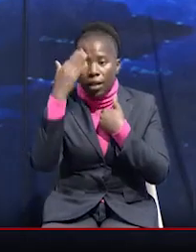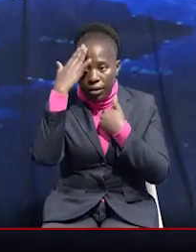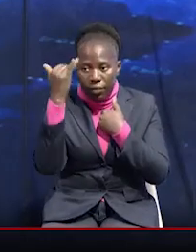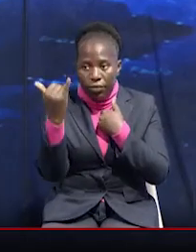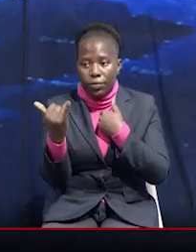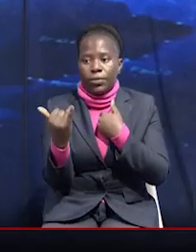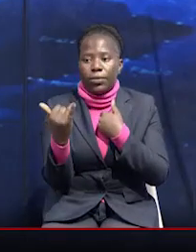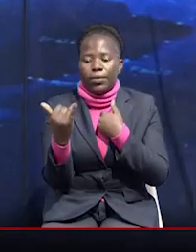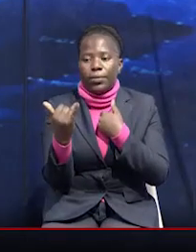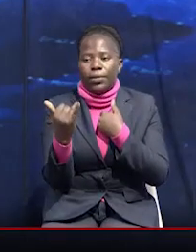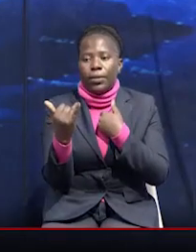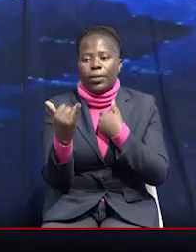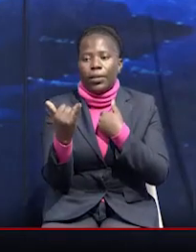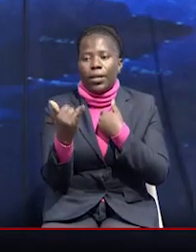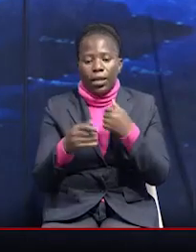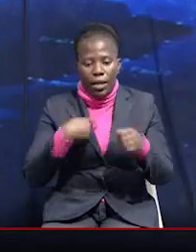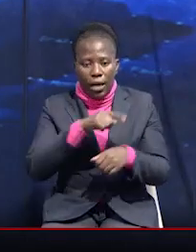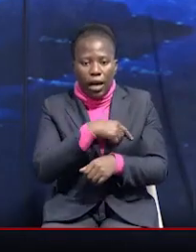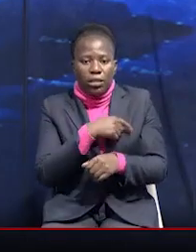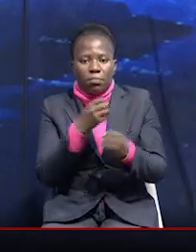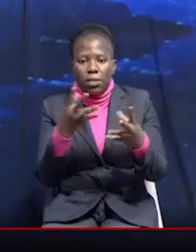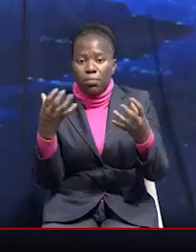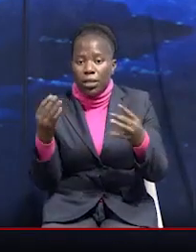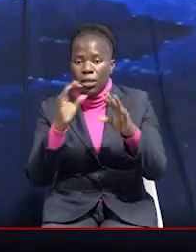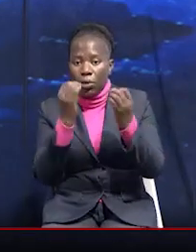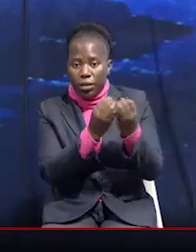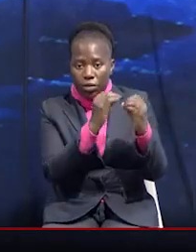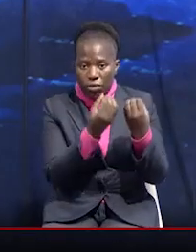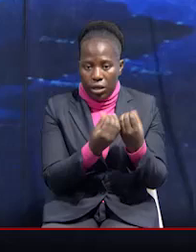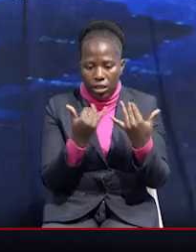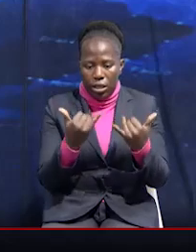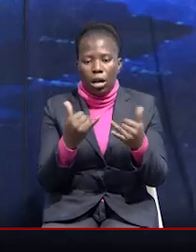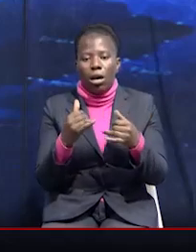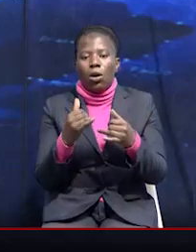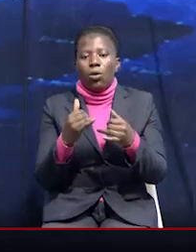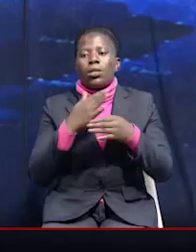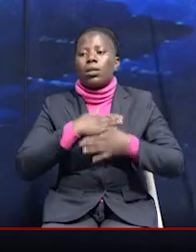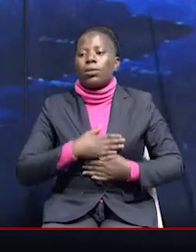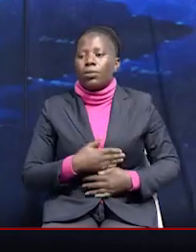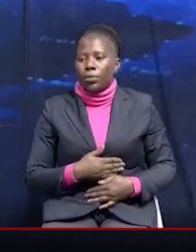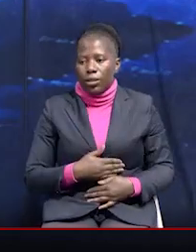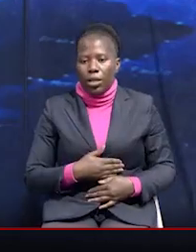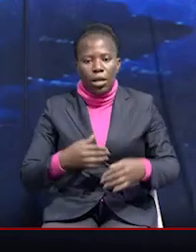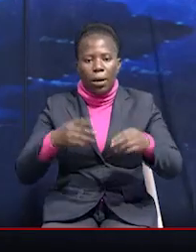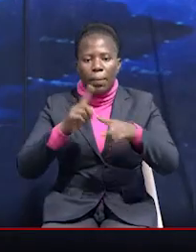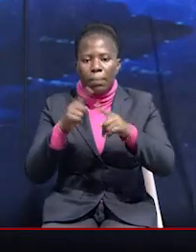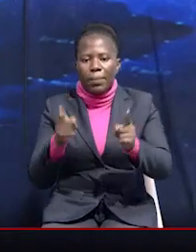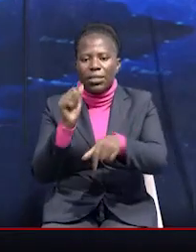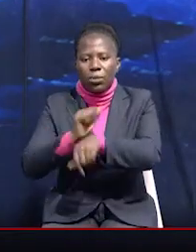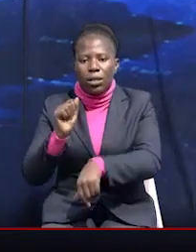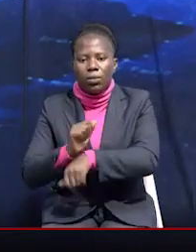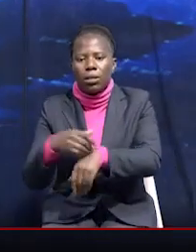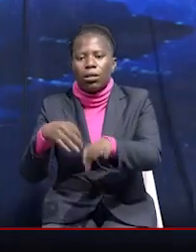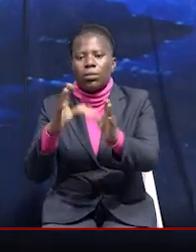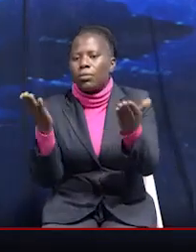to go on the industrial break in most of the cases, and that brings high consumption demand on the other side,